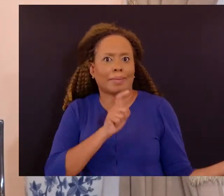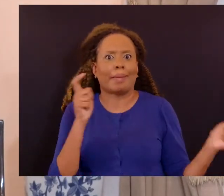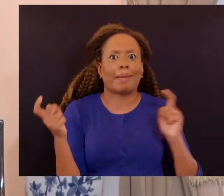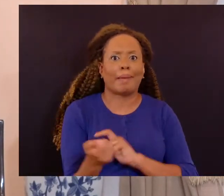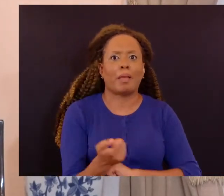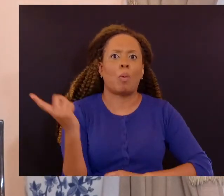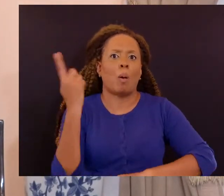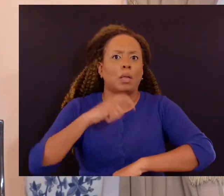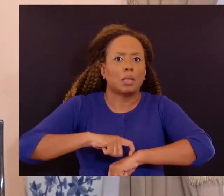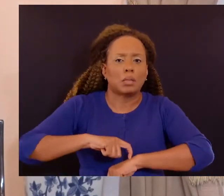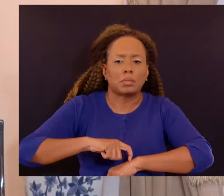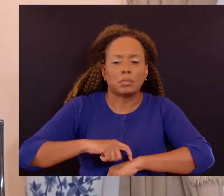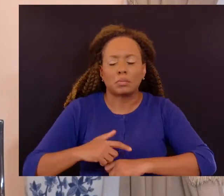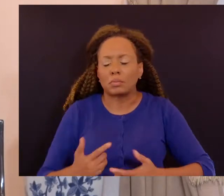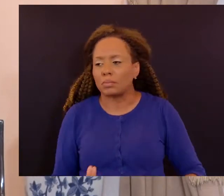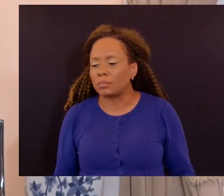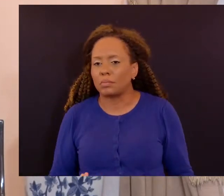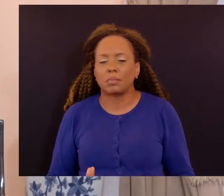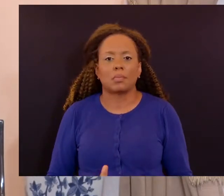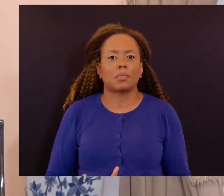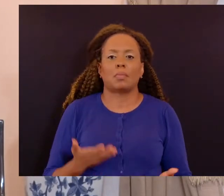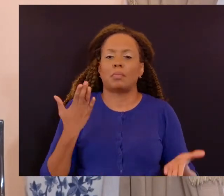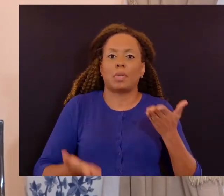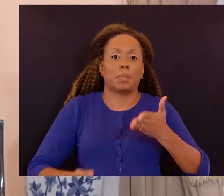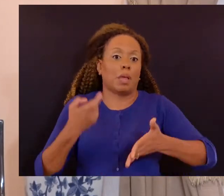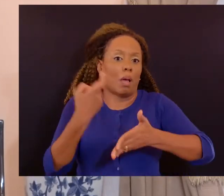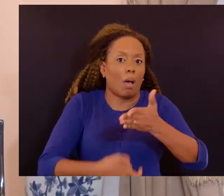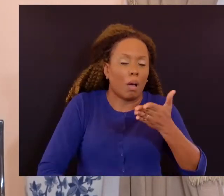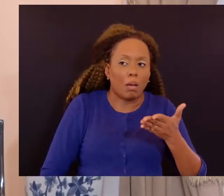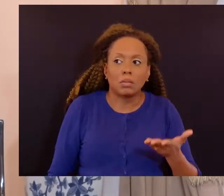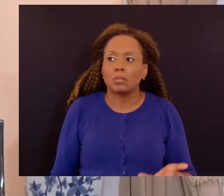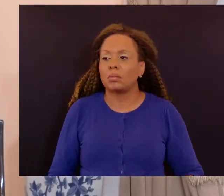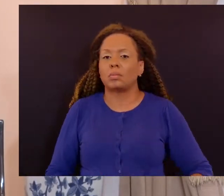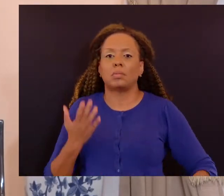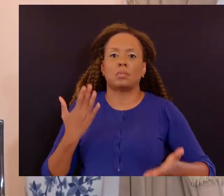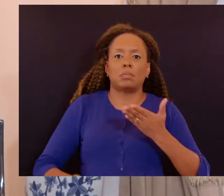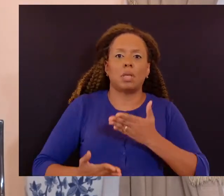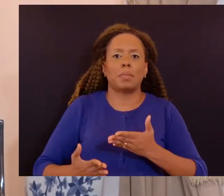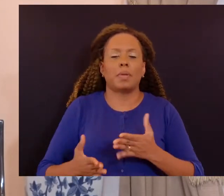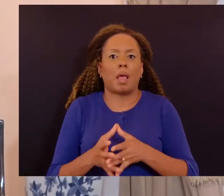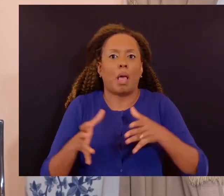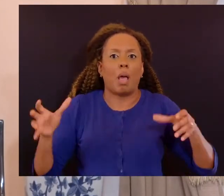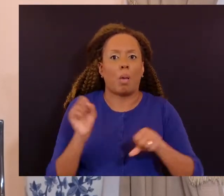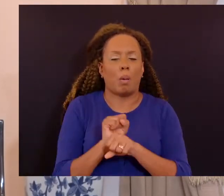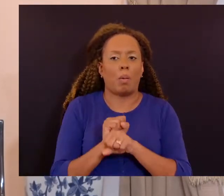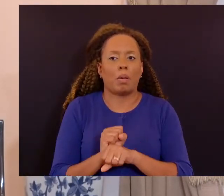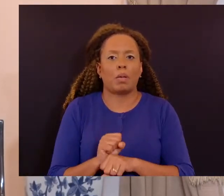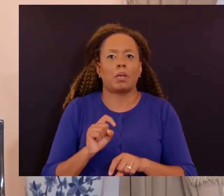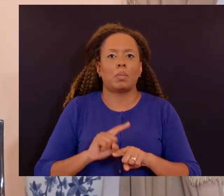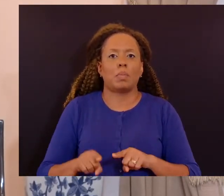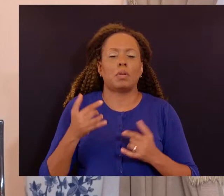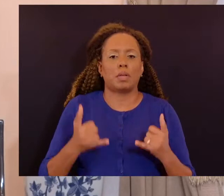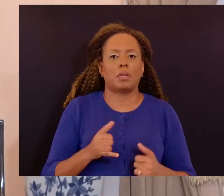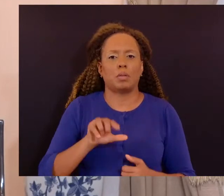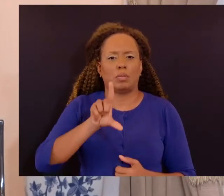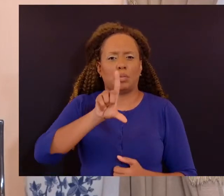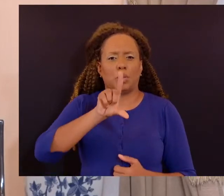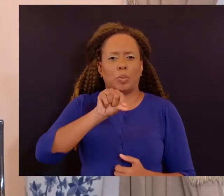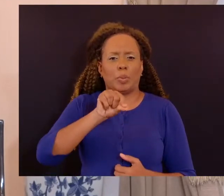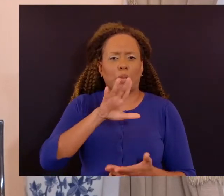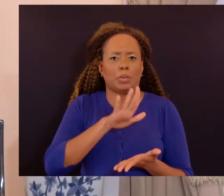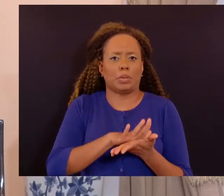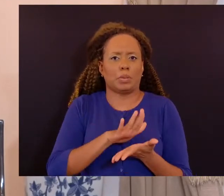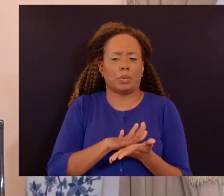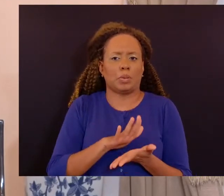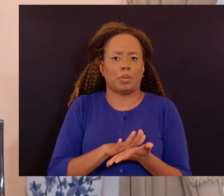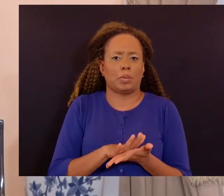or in terms of the type of works that have to be done. So we've decided to start with the first phase, and there are about 20 or so schools that will actually